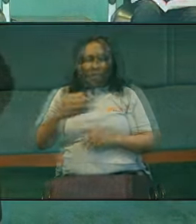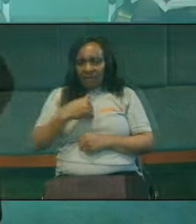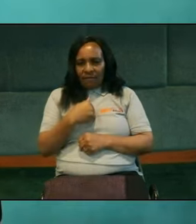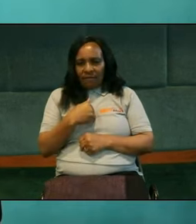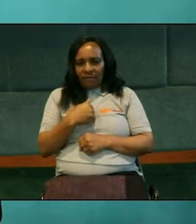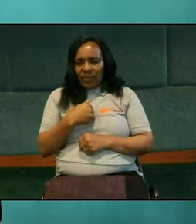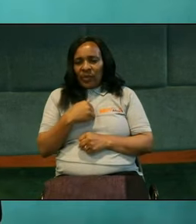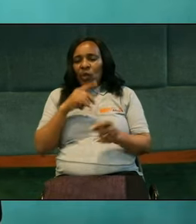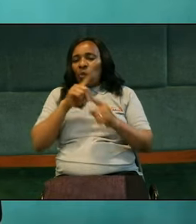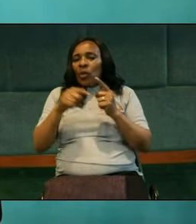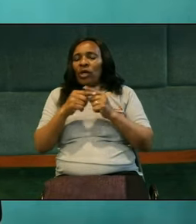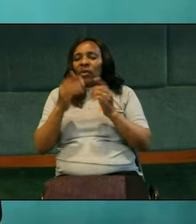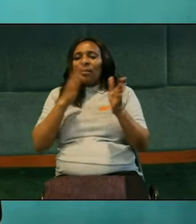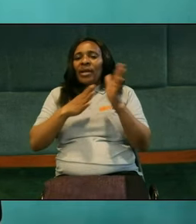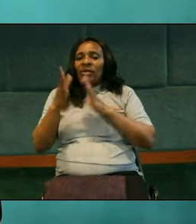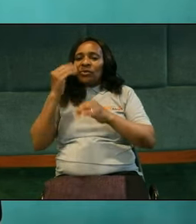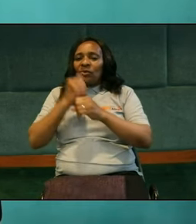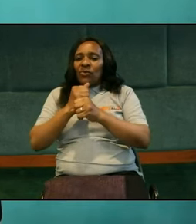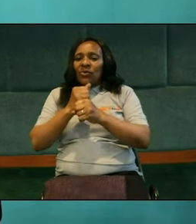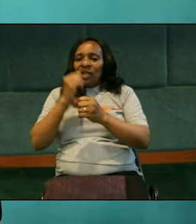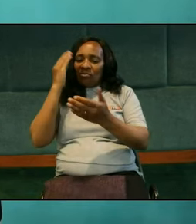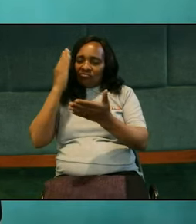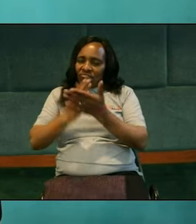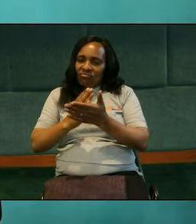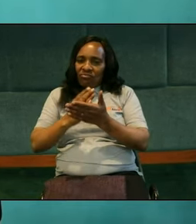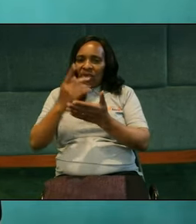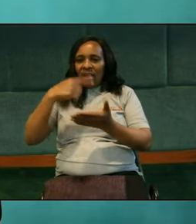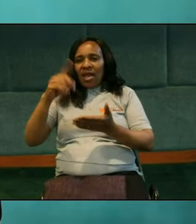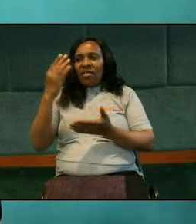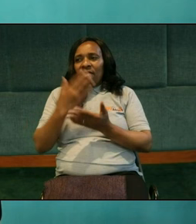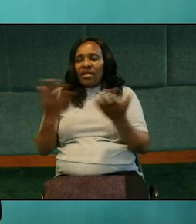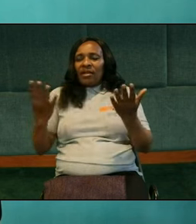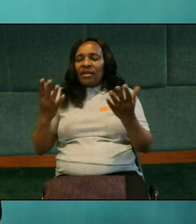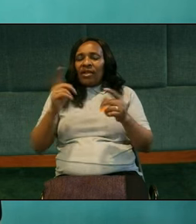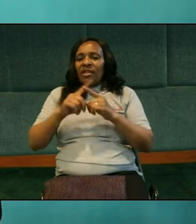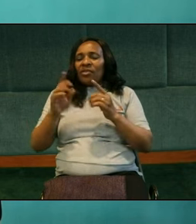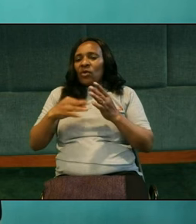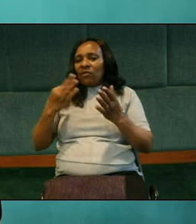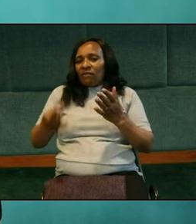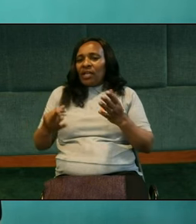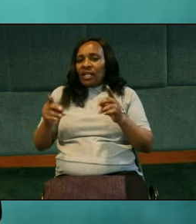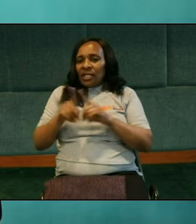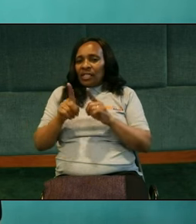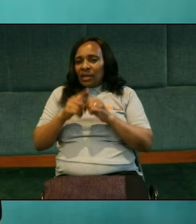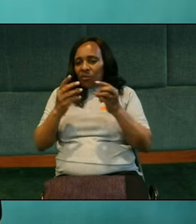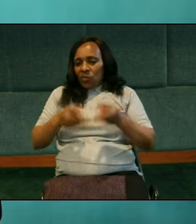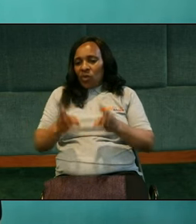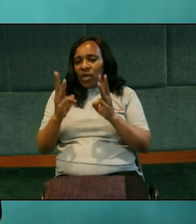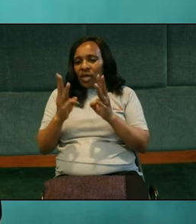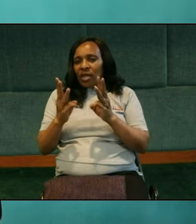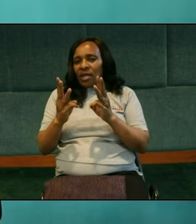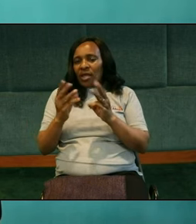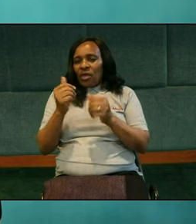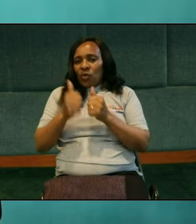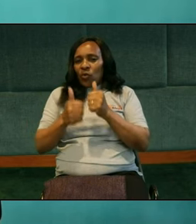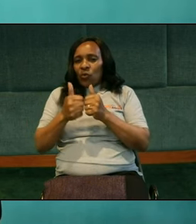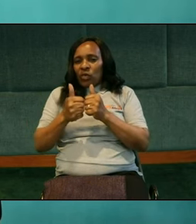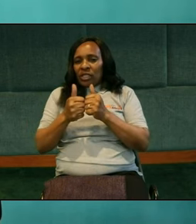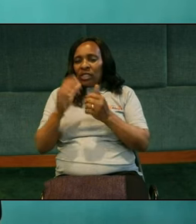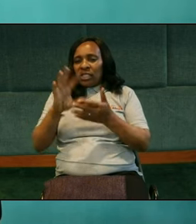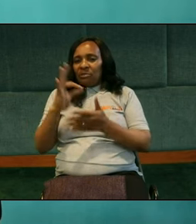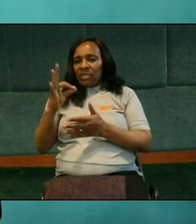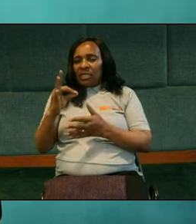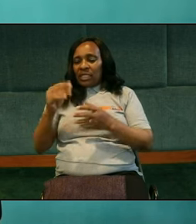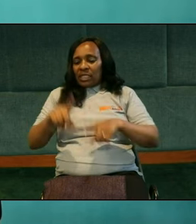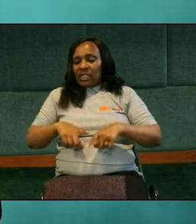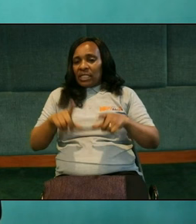we plan to do the right thing and we fail, just like the saying which goes, "The spirit is willing, but the flesh